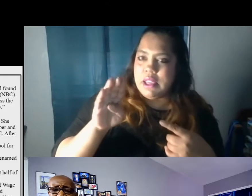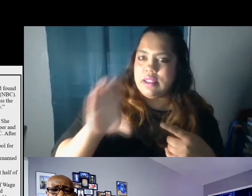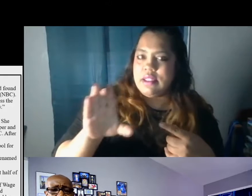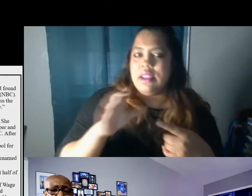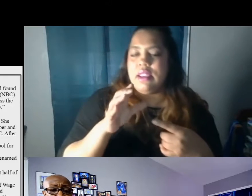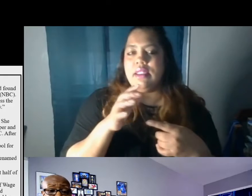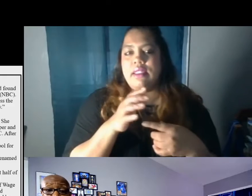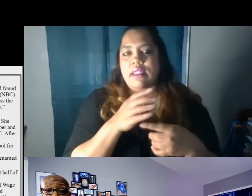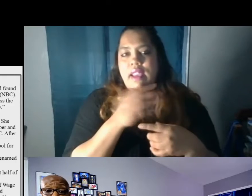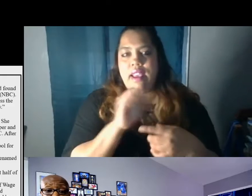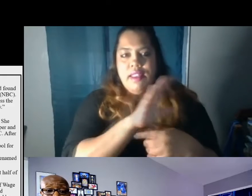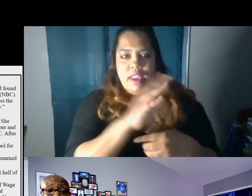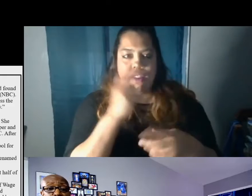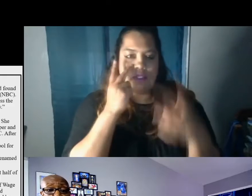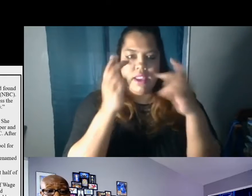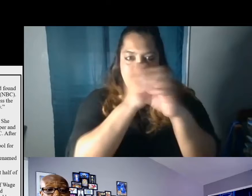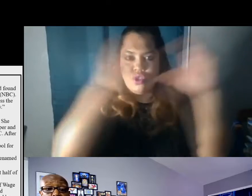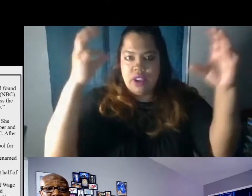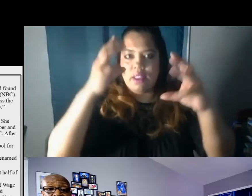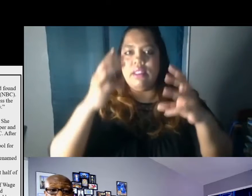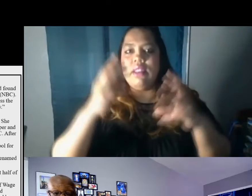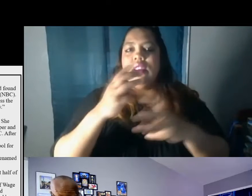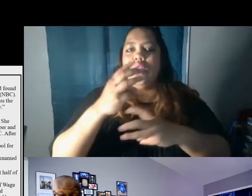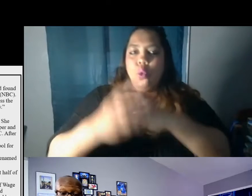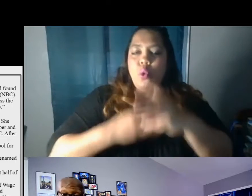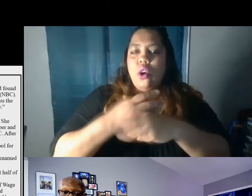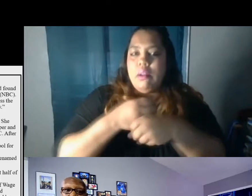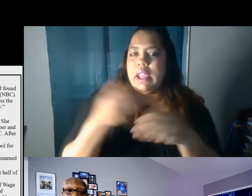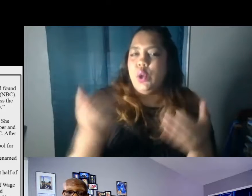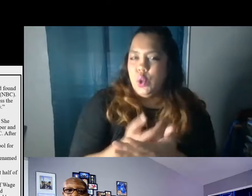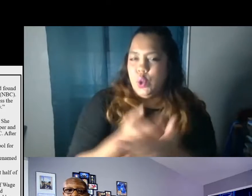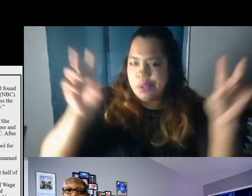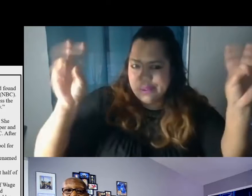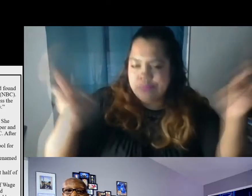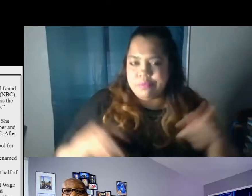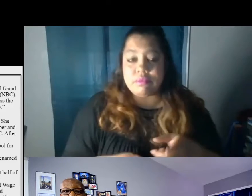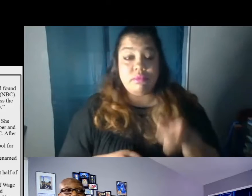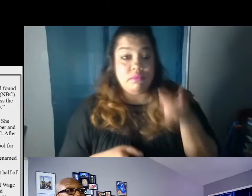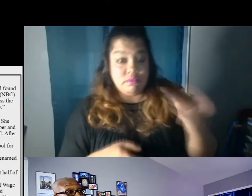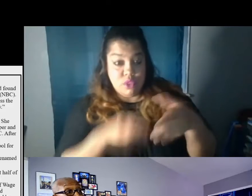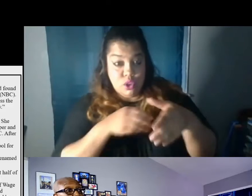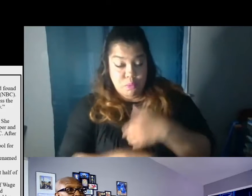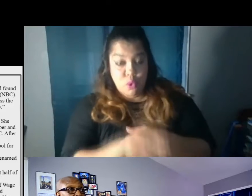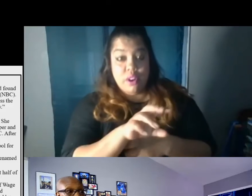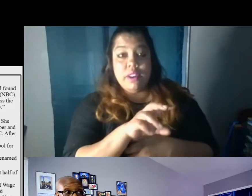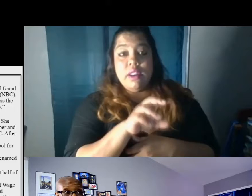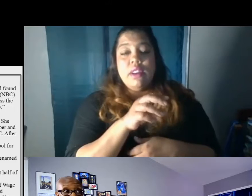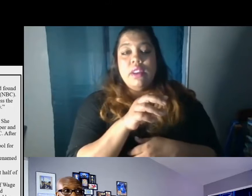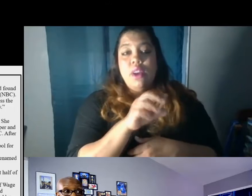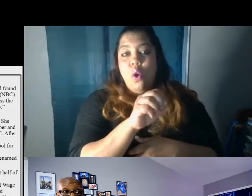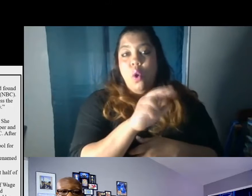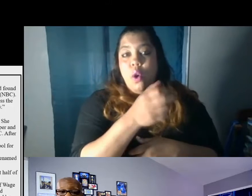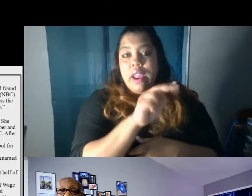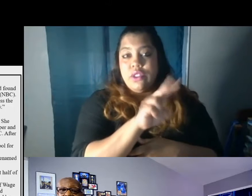in 1883. She worked in Louisville, Kentucky from 1898